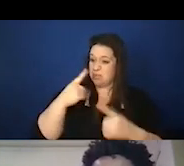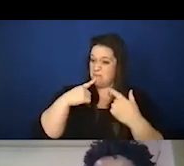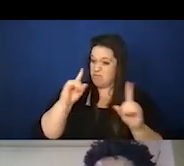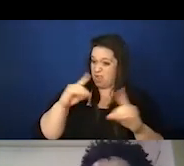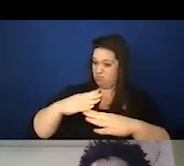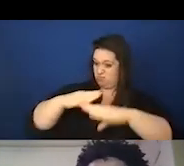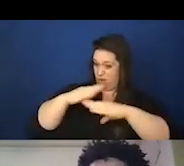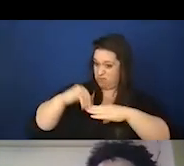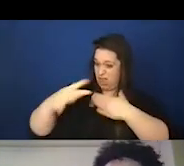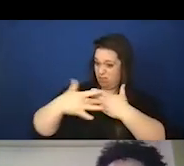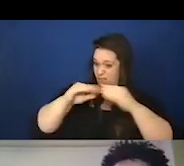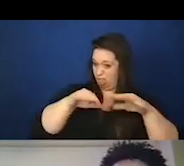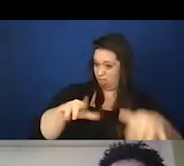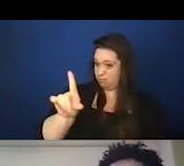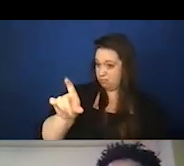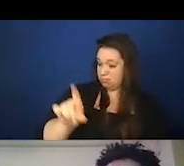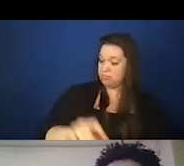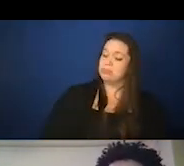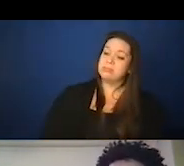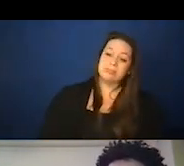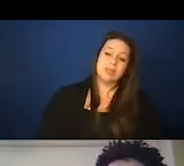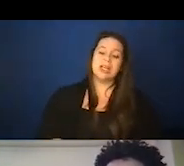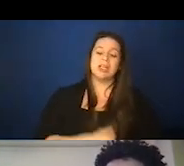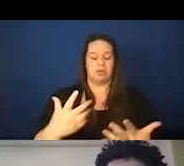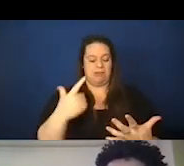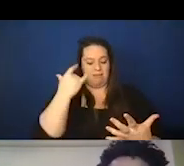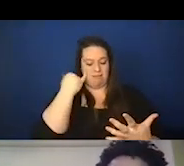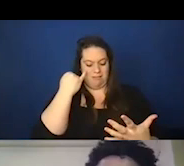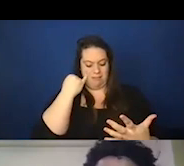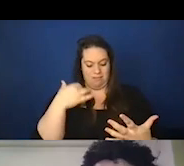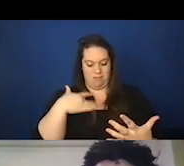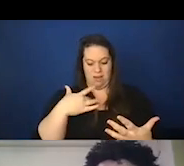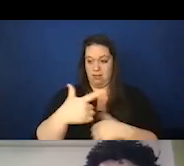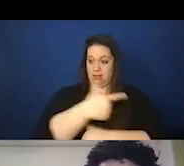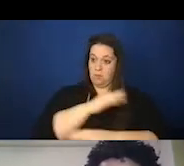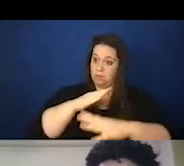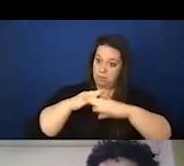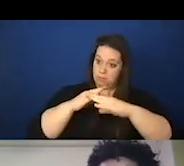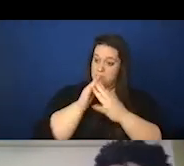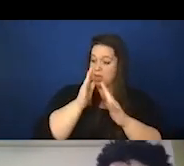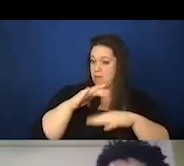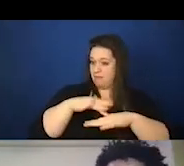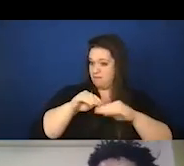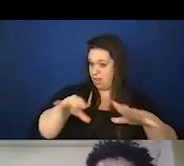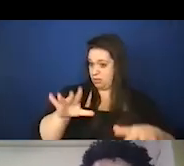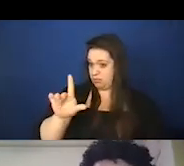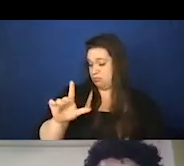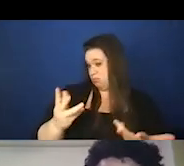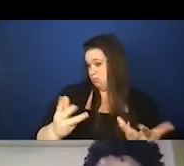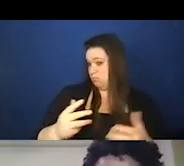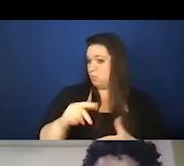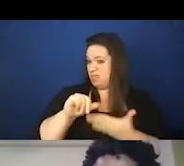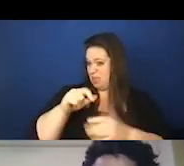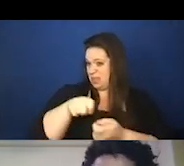what Dr. Riley just explained, keeping us from becoming infective? How effective is this vaccine?